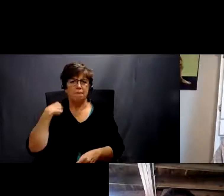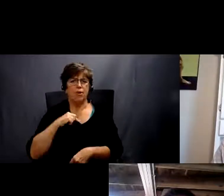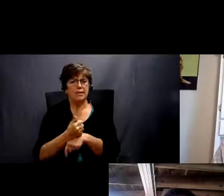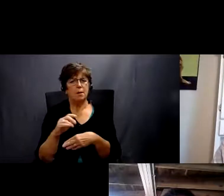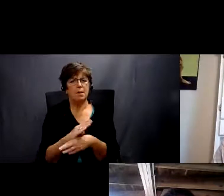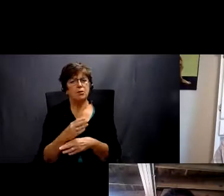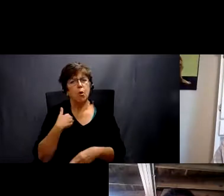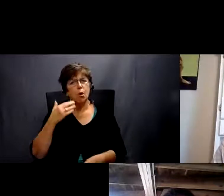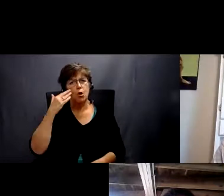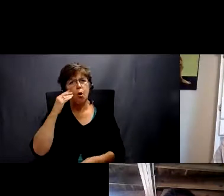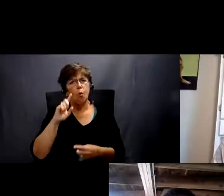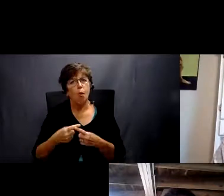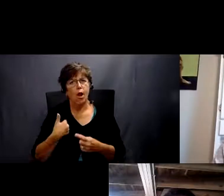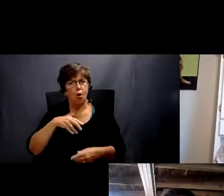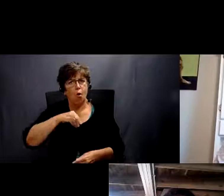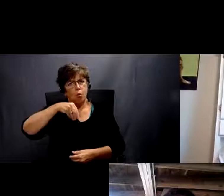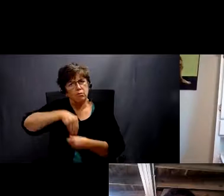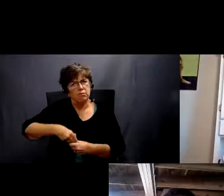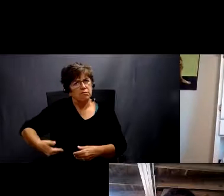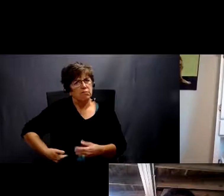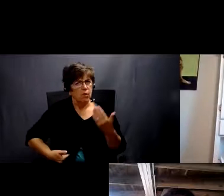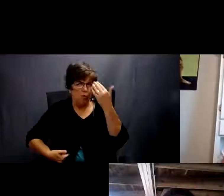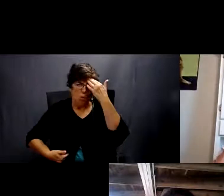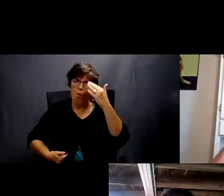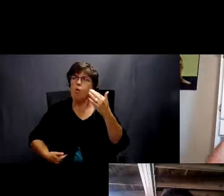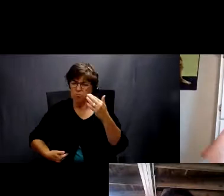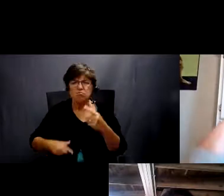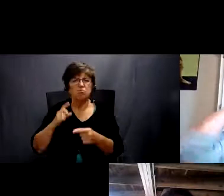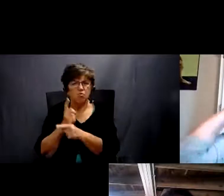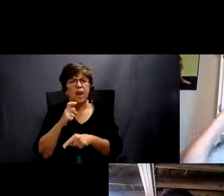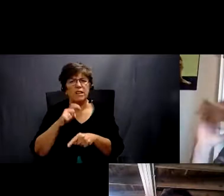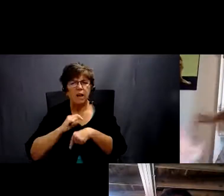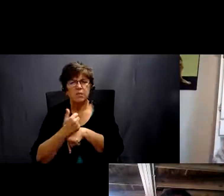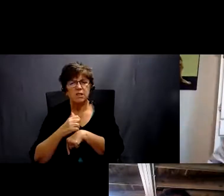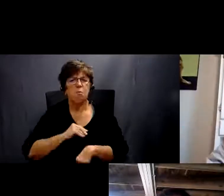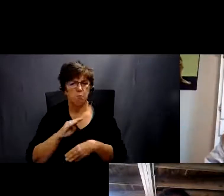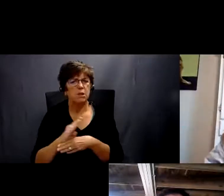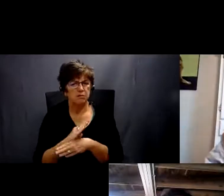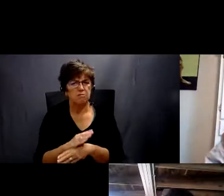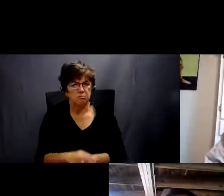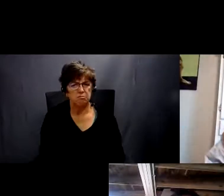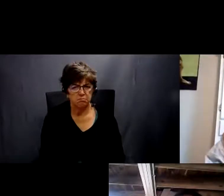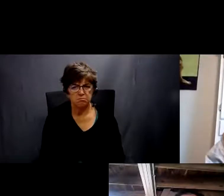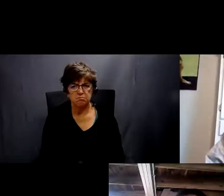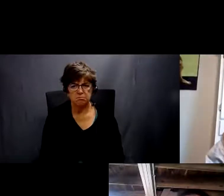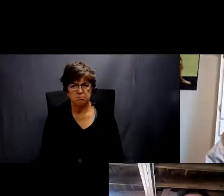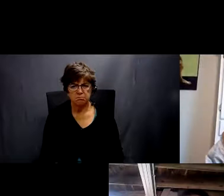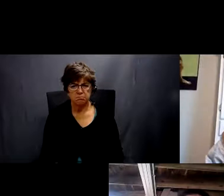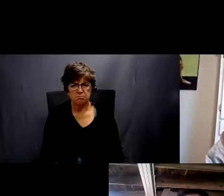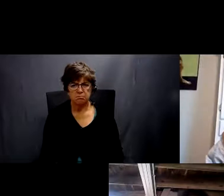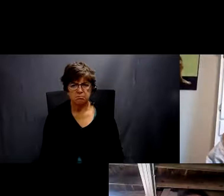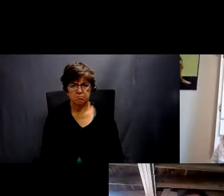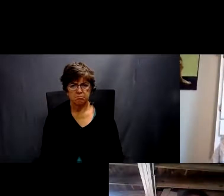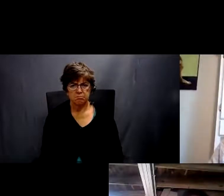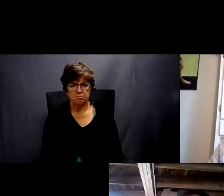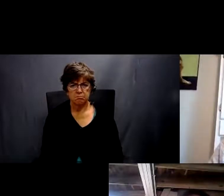Yeah, so a level of intuitive knowing and like when the time is right. Mm-hmm. Thanks.